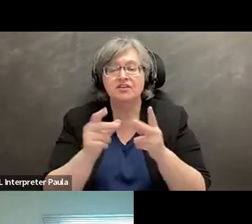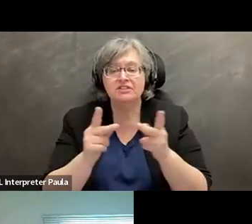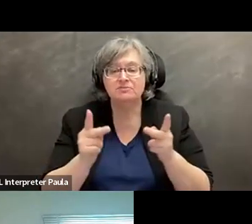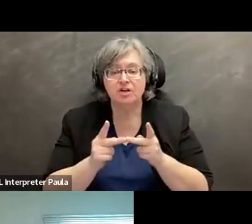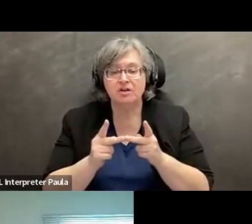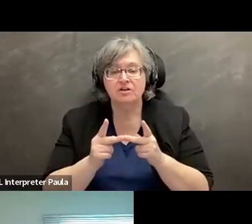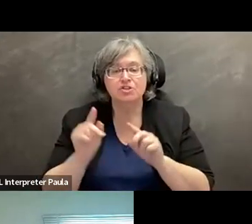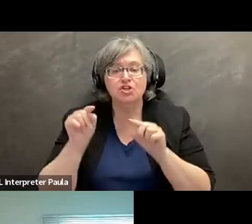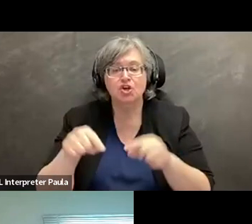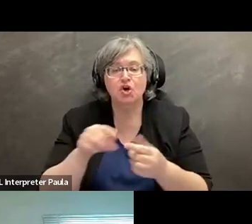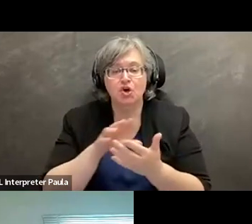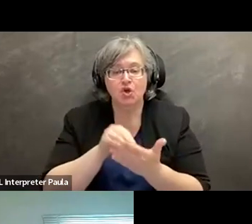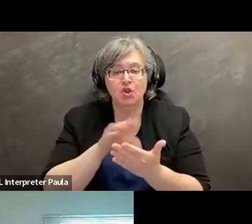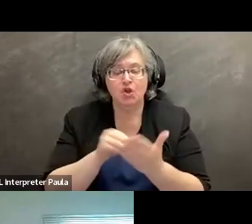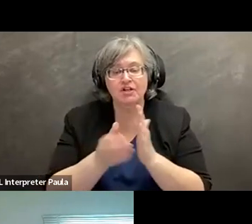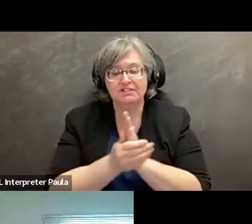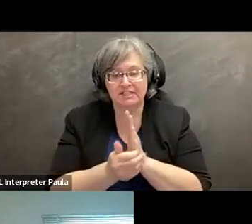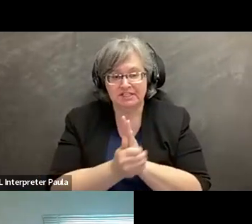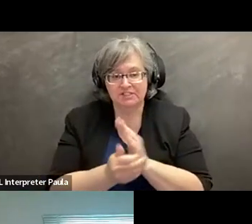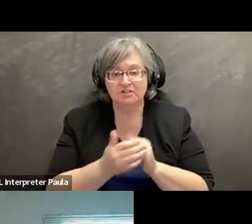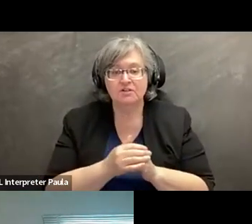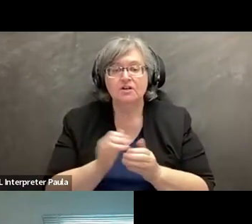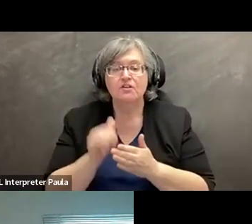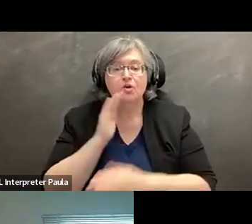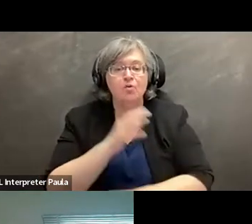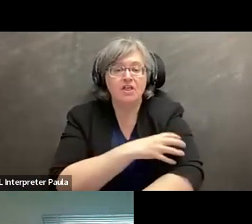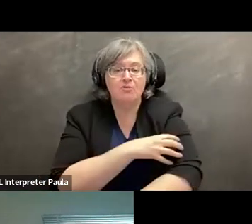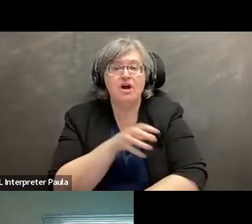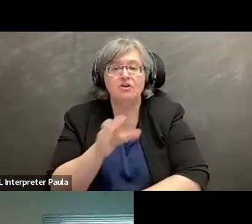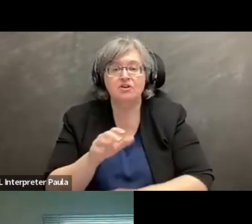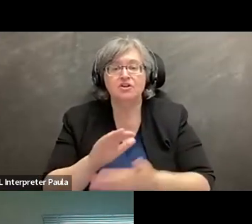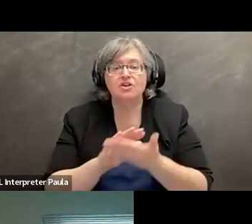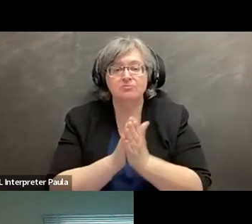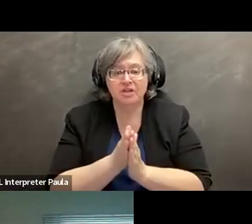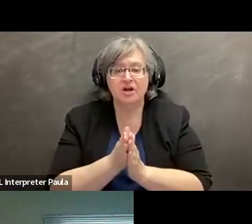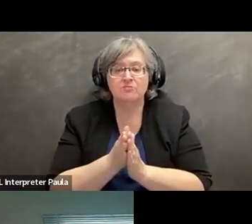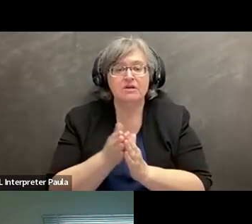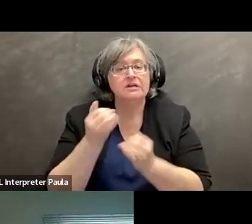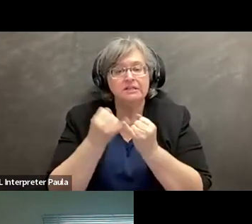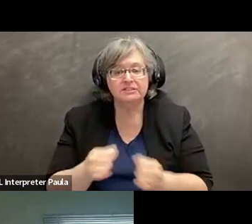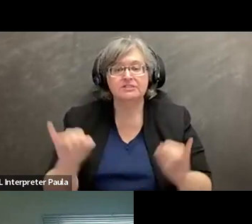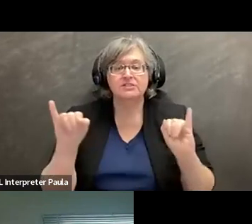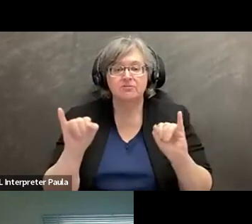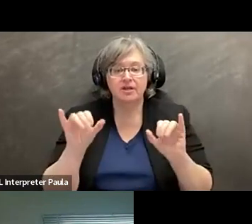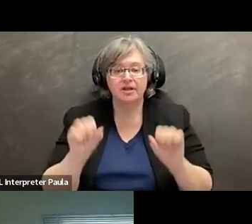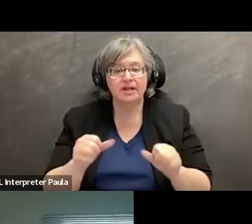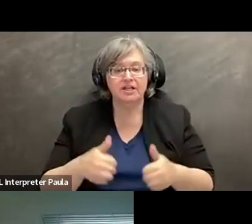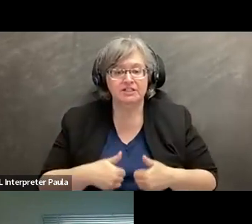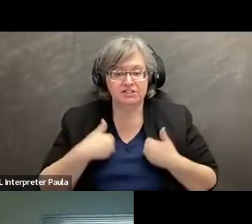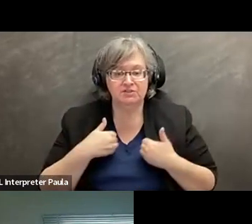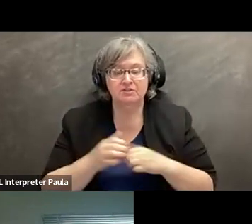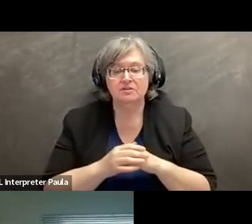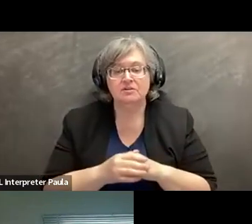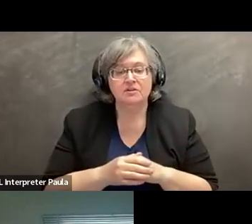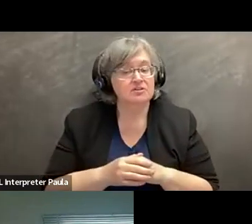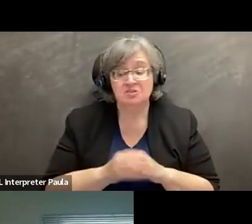come to learn skills that would empower them to be self-sustainable. And there existed no safe